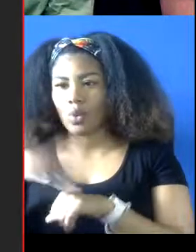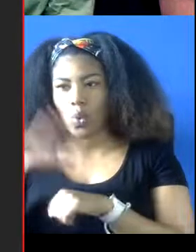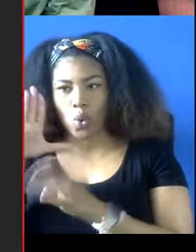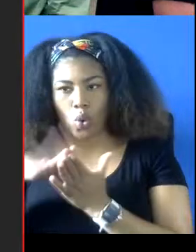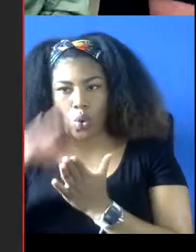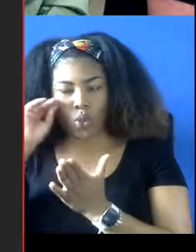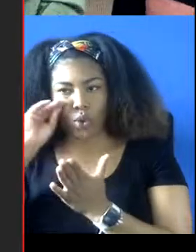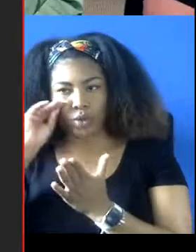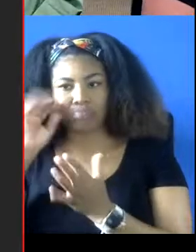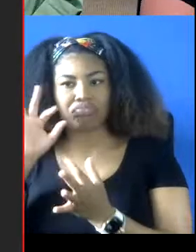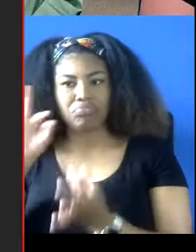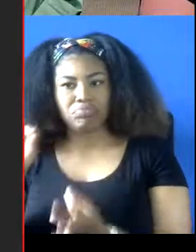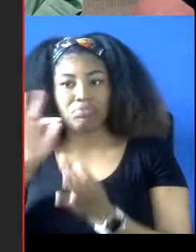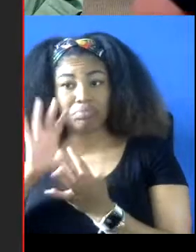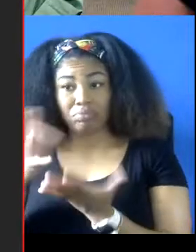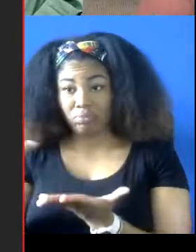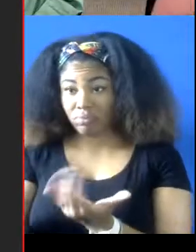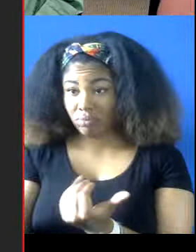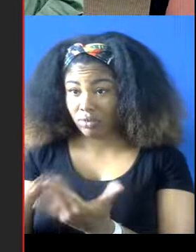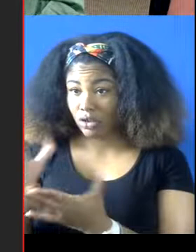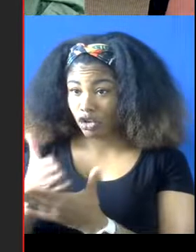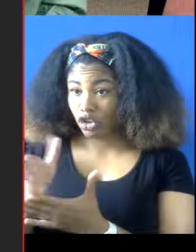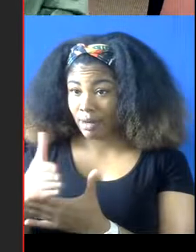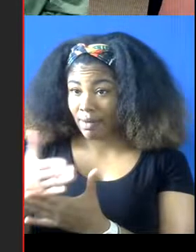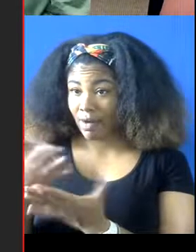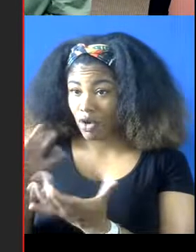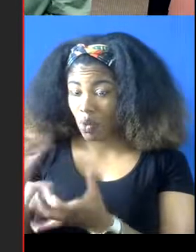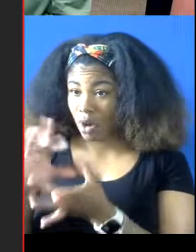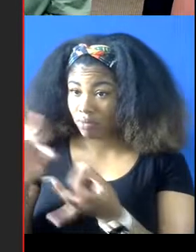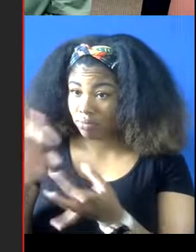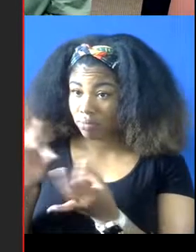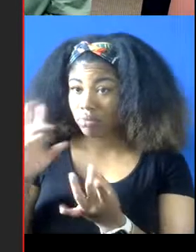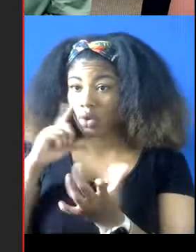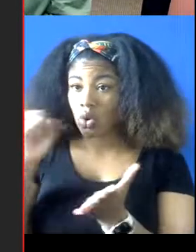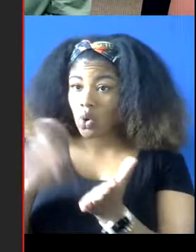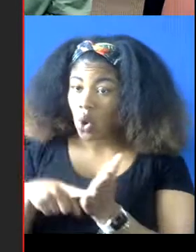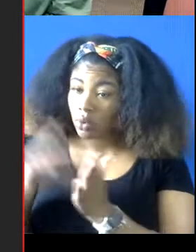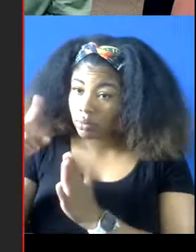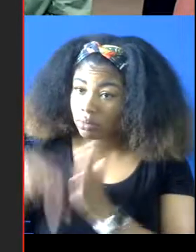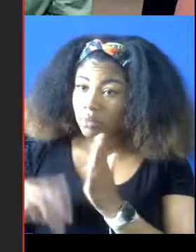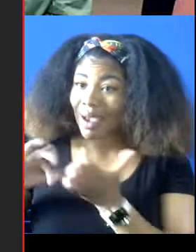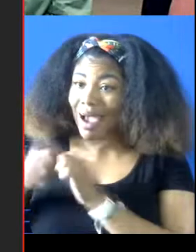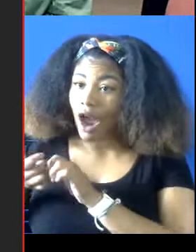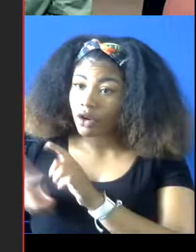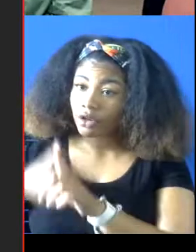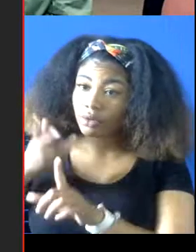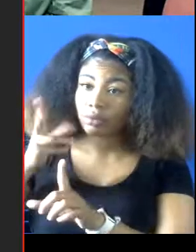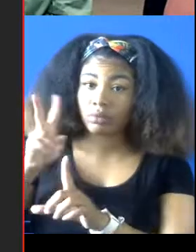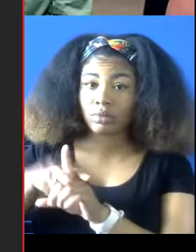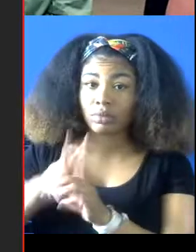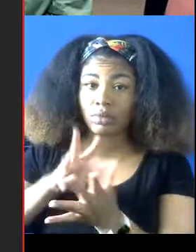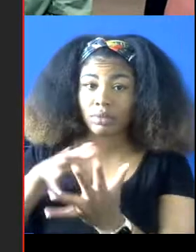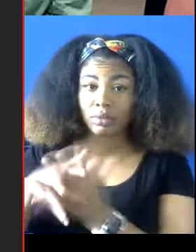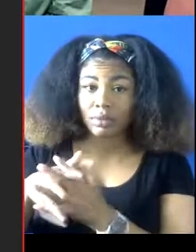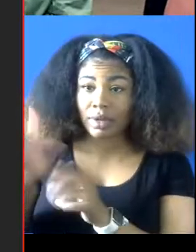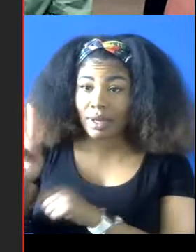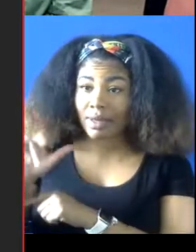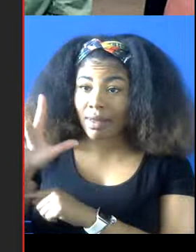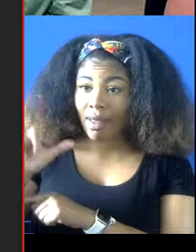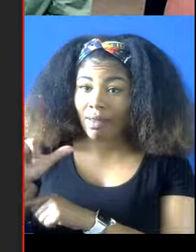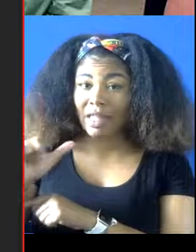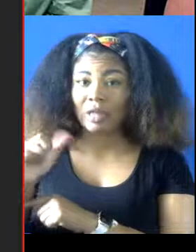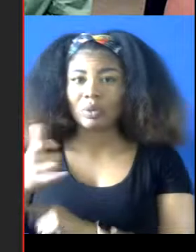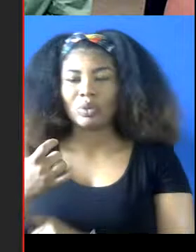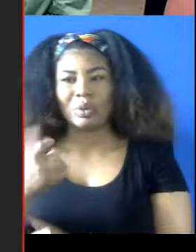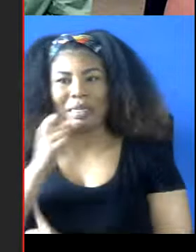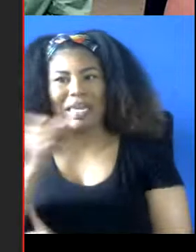Excellent. Would she be Excellent. willing to share? Are you willing to share anything about what you're seeing, Kelly? Well, I just started reading